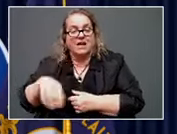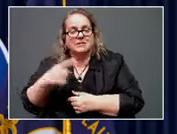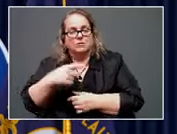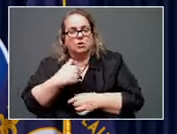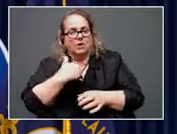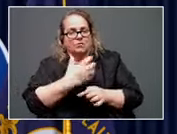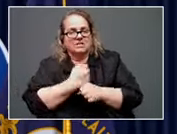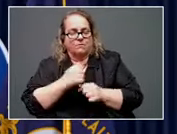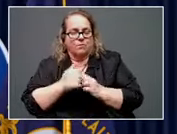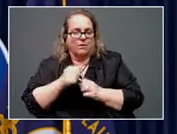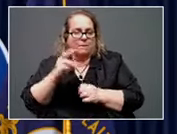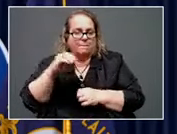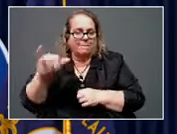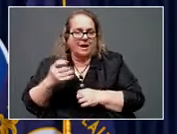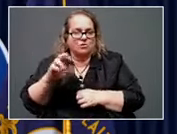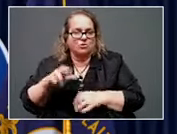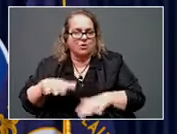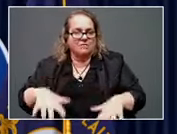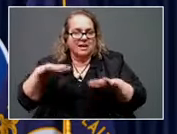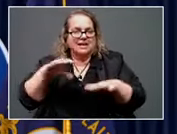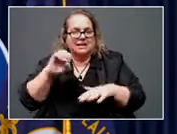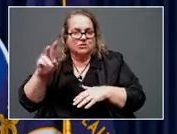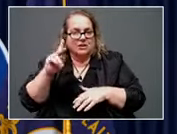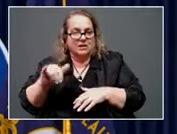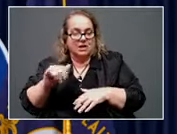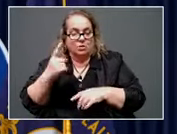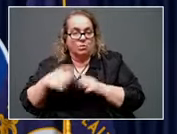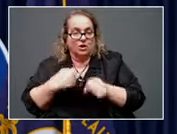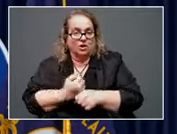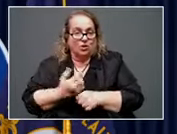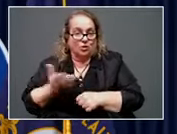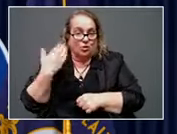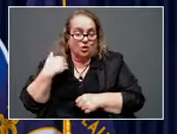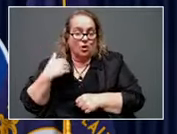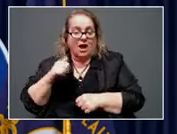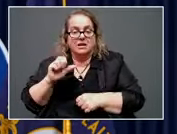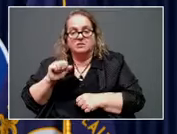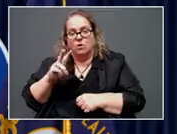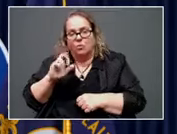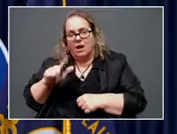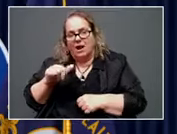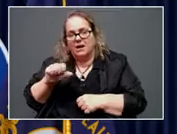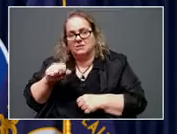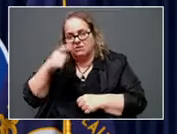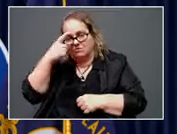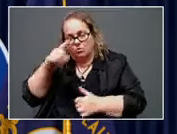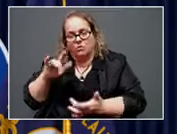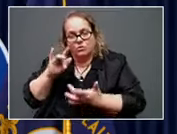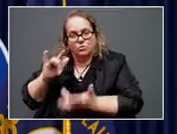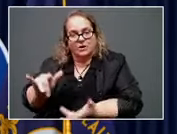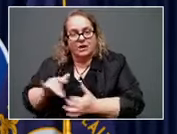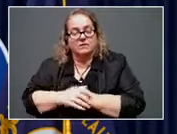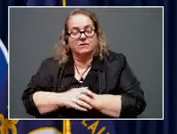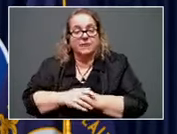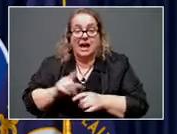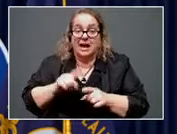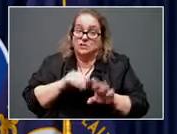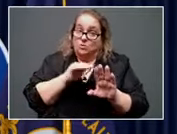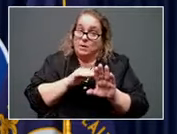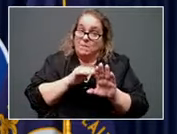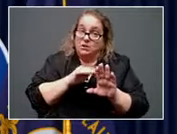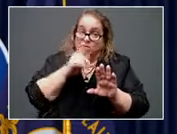Kentucky over a year ago, as well as for the tornadoes. But as a reminder, for those who